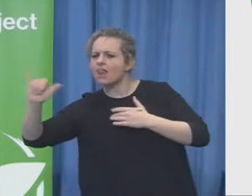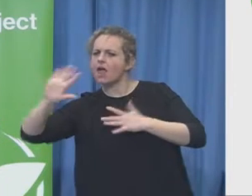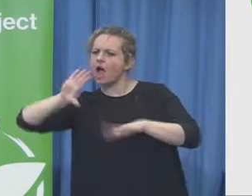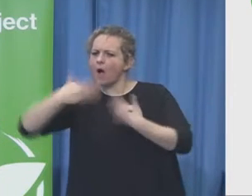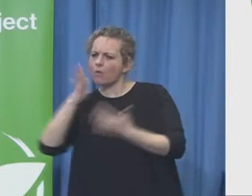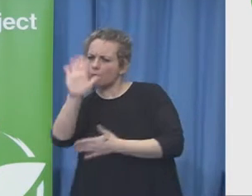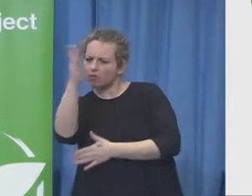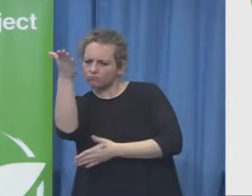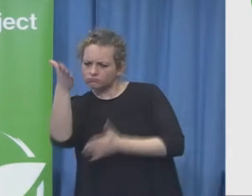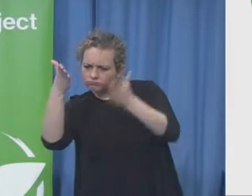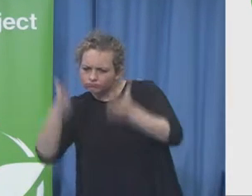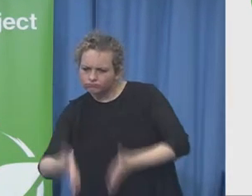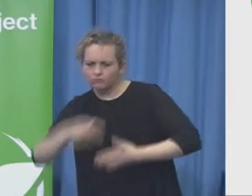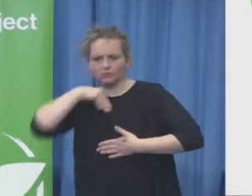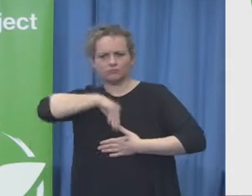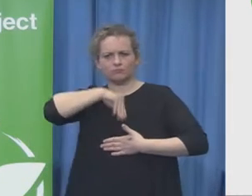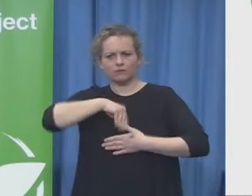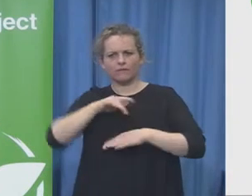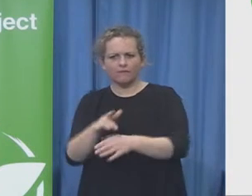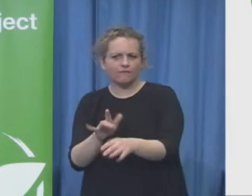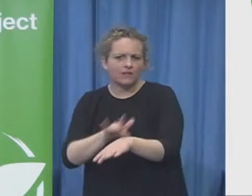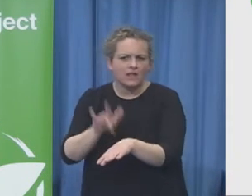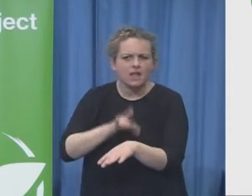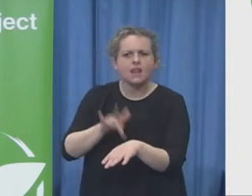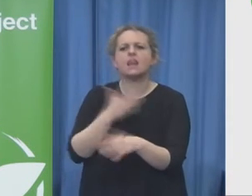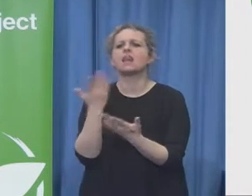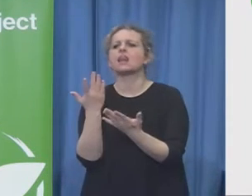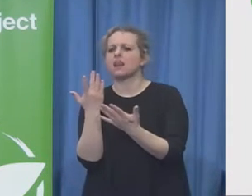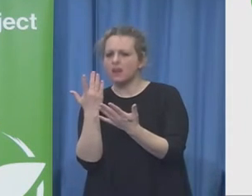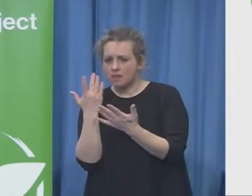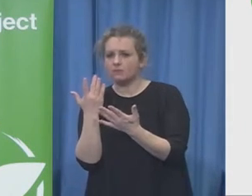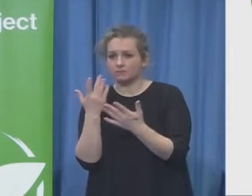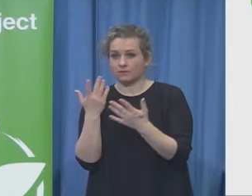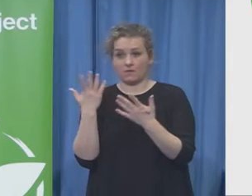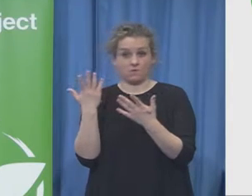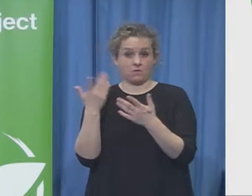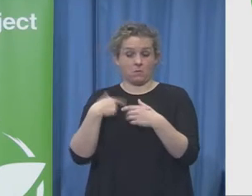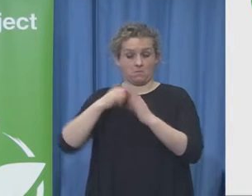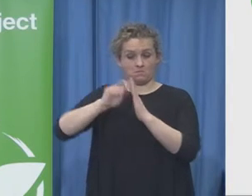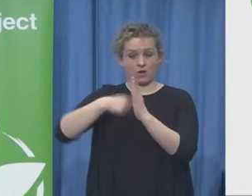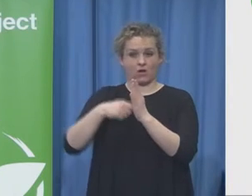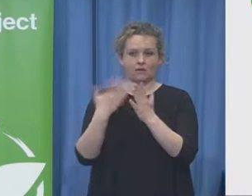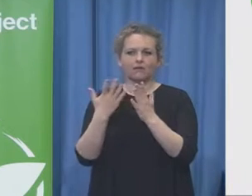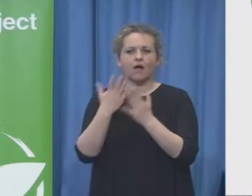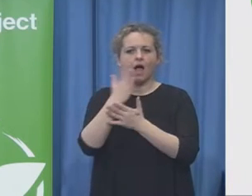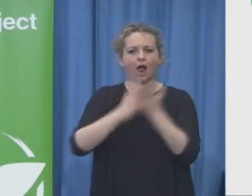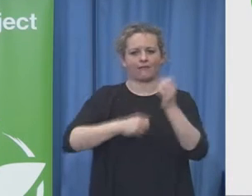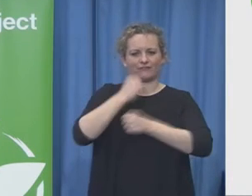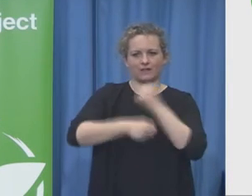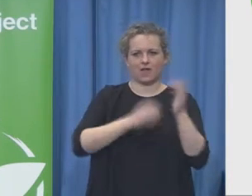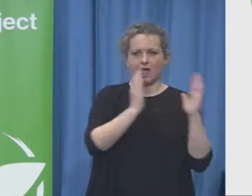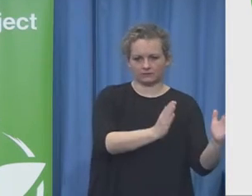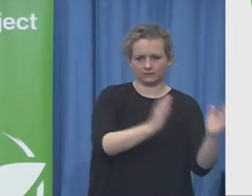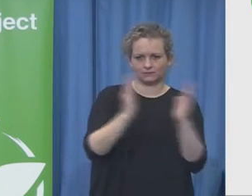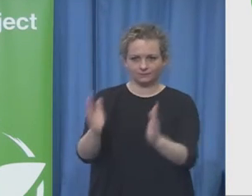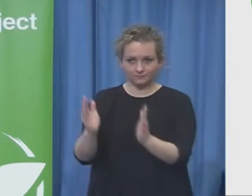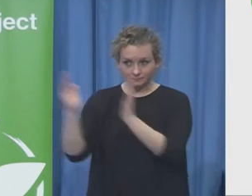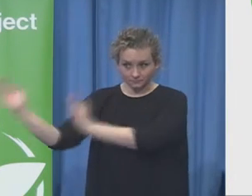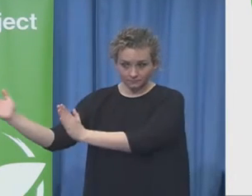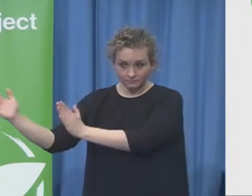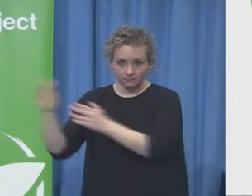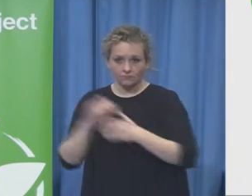through a 1.5-year program, we collect data, we research the relationship between this inner